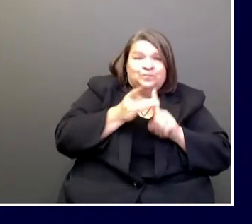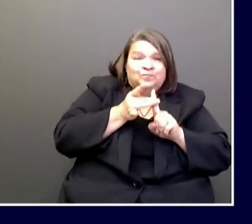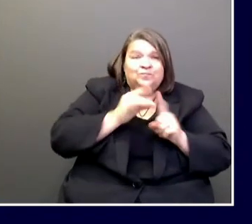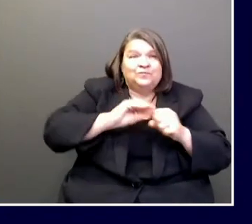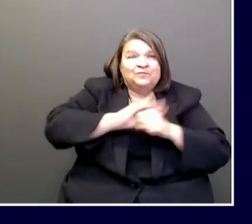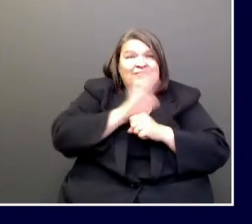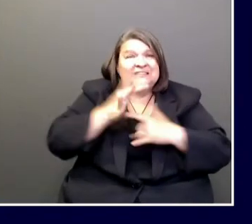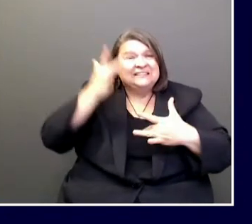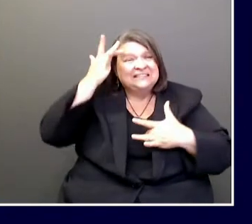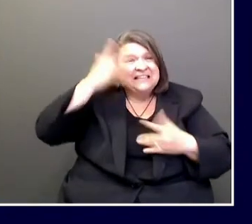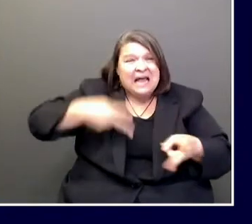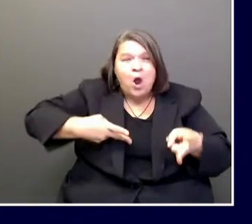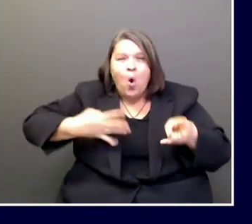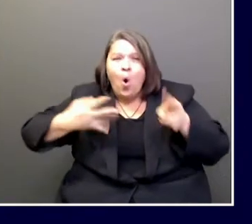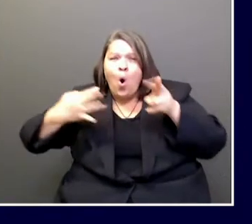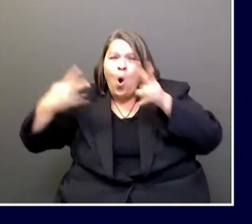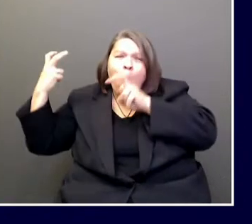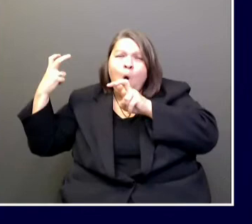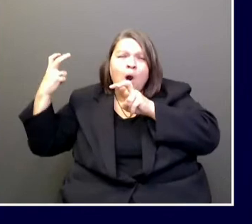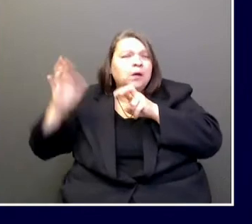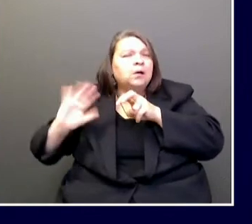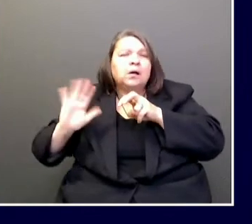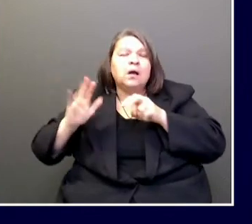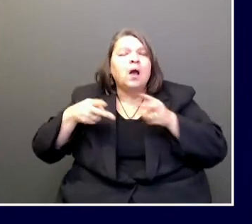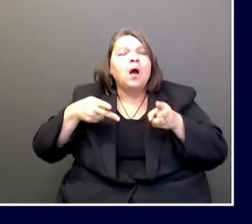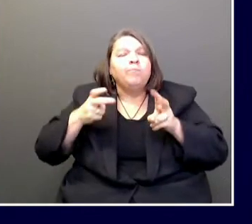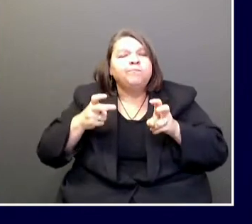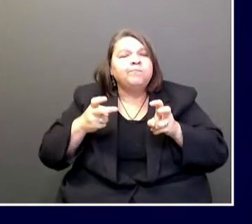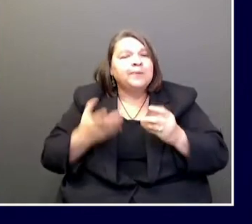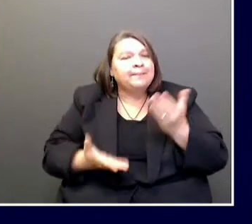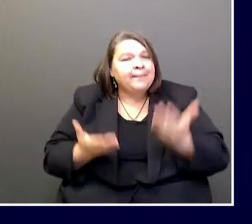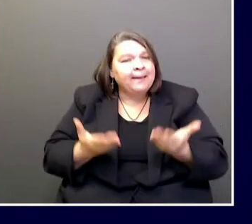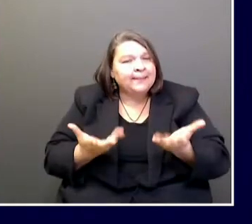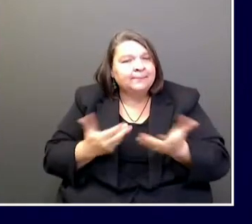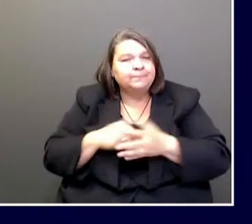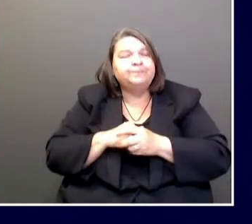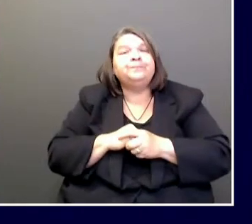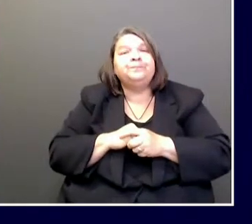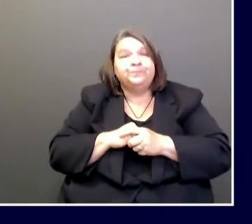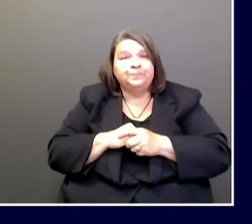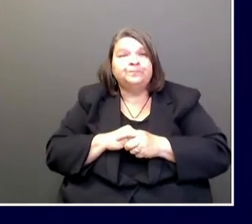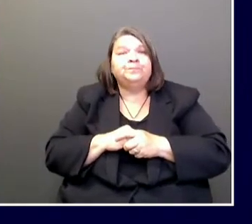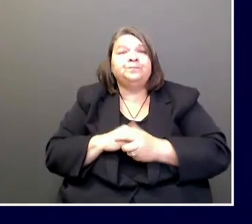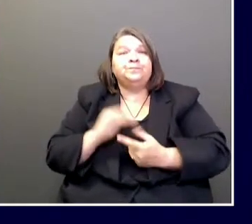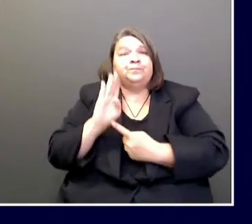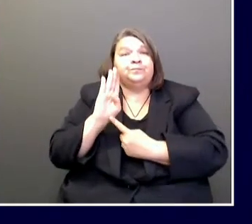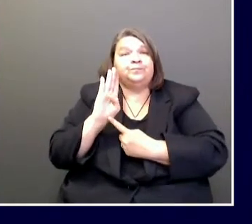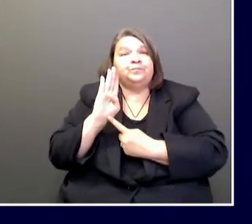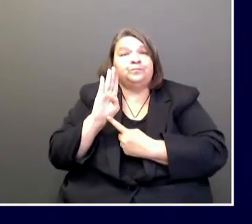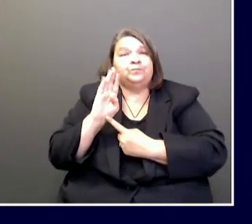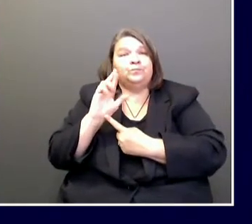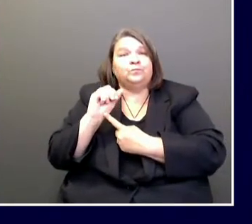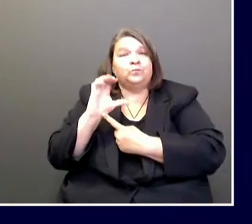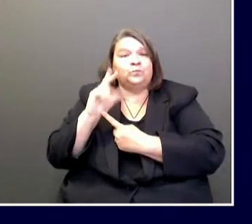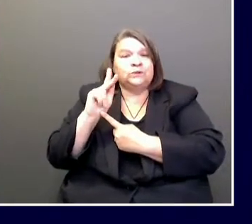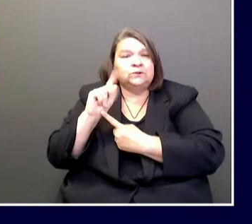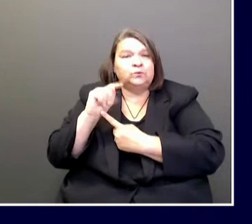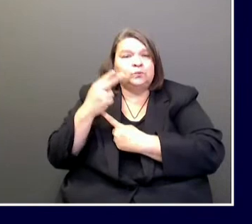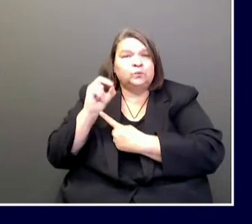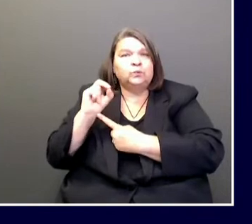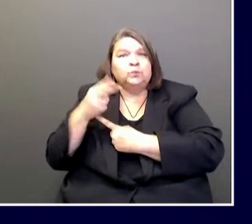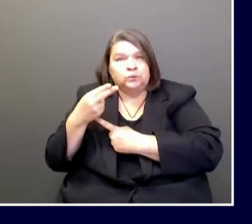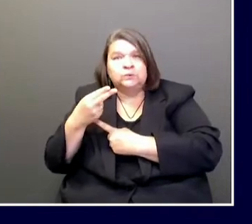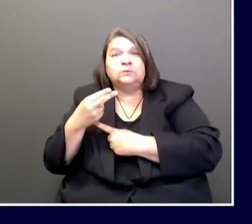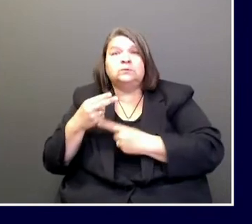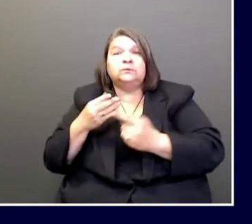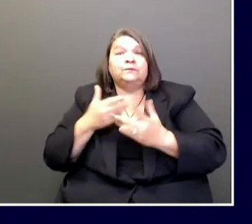the rate of breakthrough cases nationwide. And one of those breakthrough cases could affect somebody who hasn't